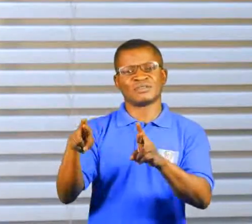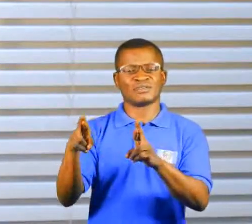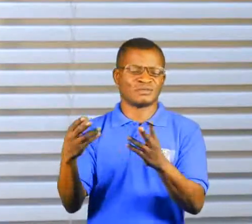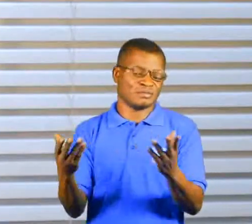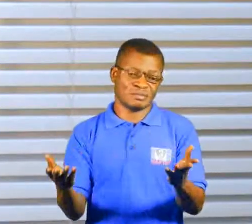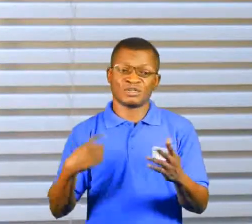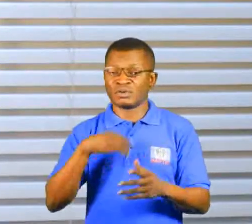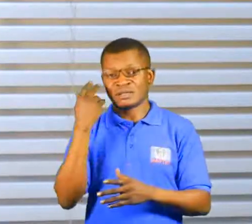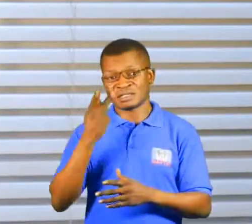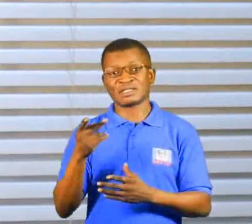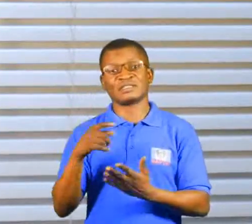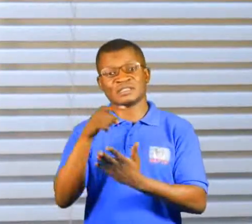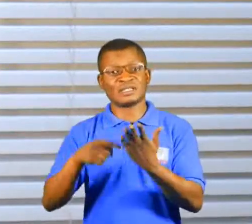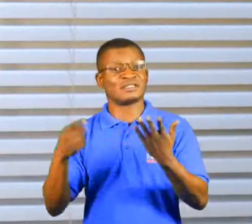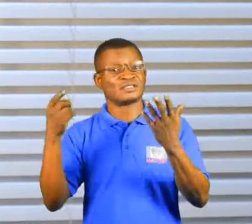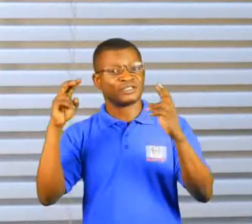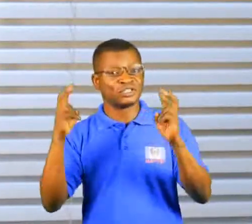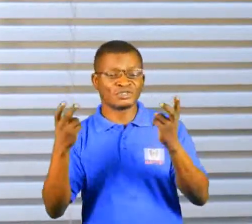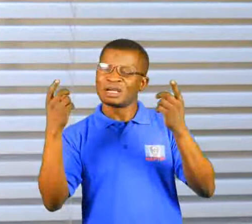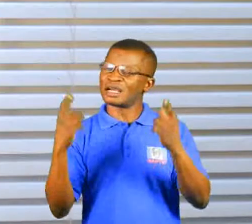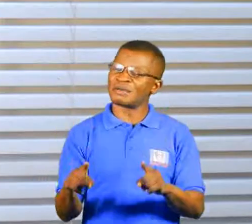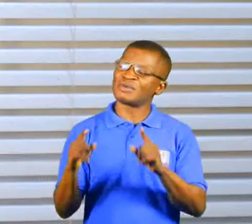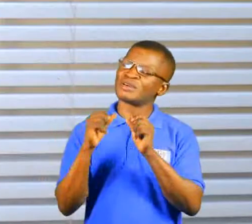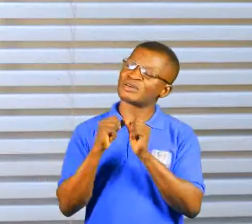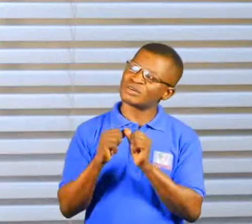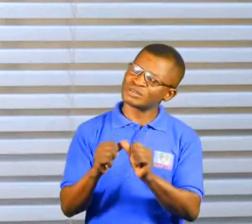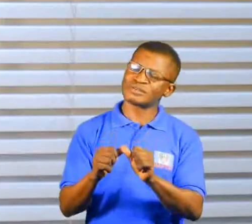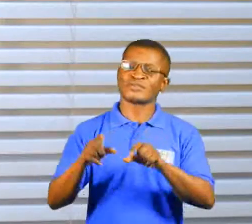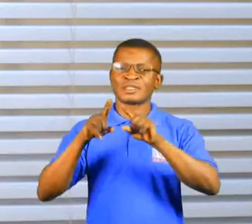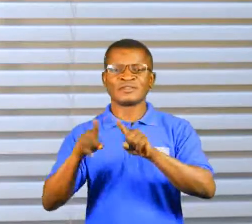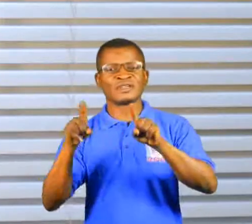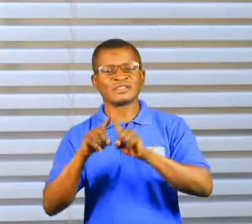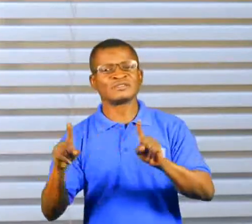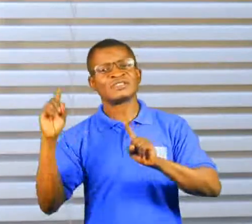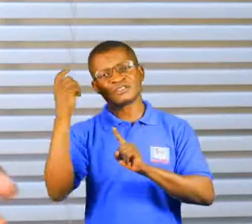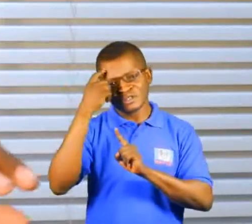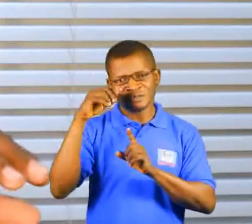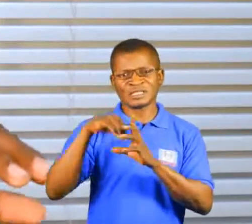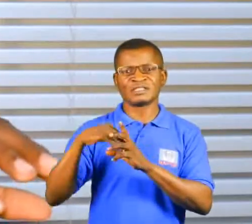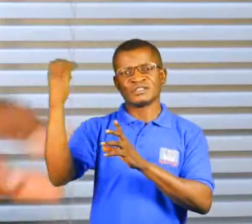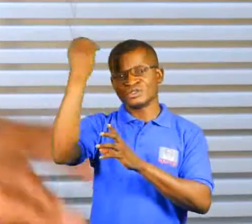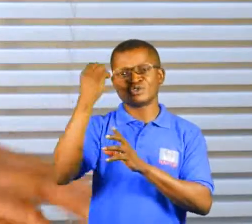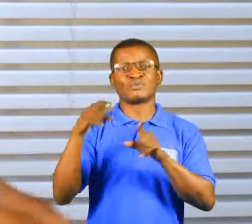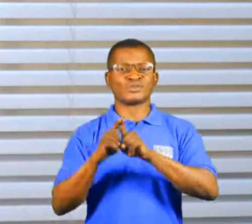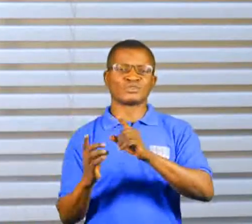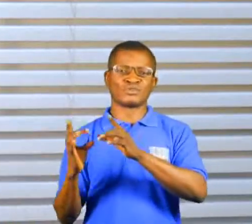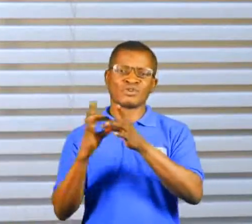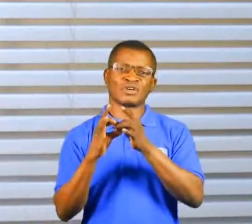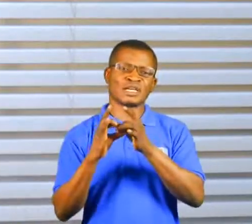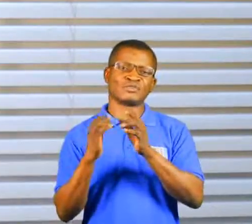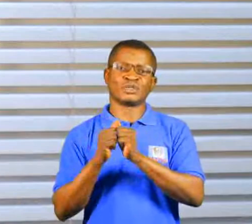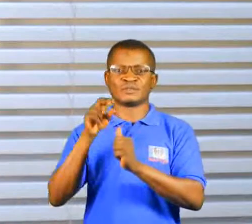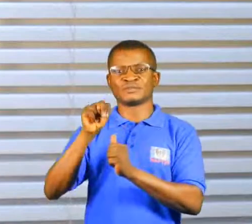so we've seen these cases continuously, and the different governments in Europe are